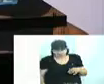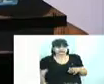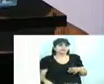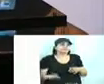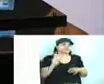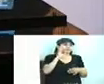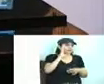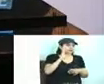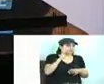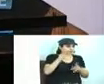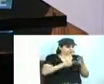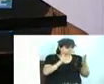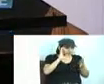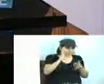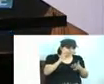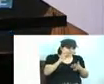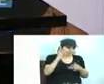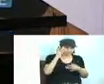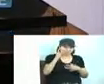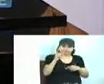defy